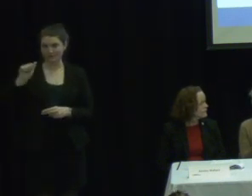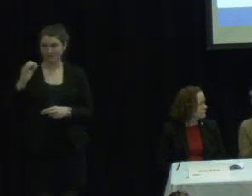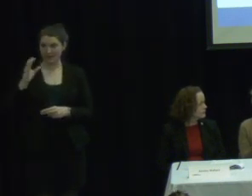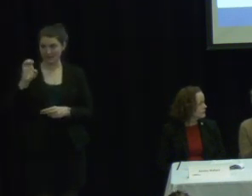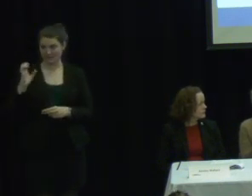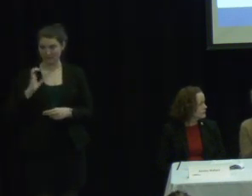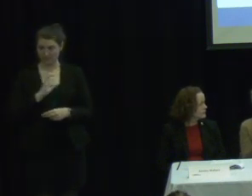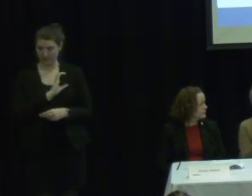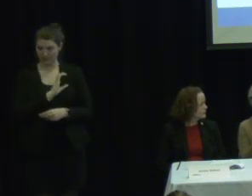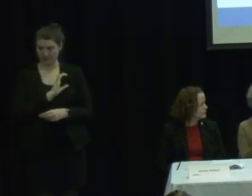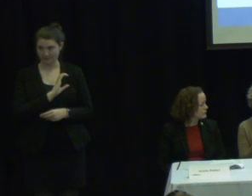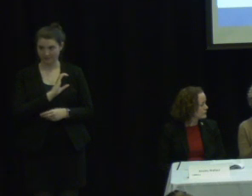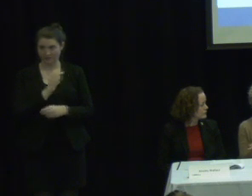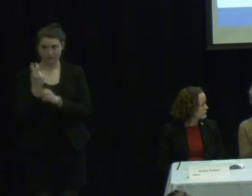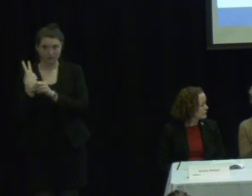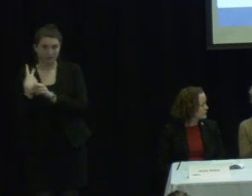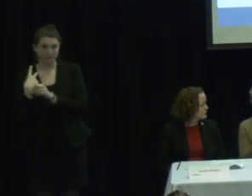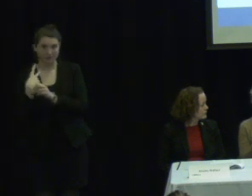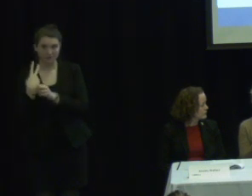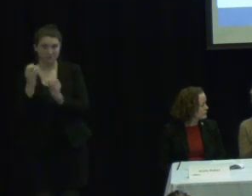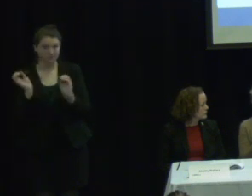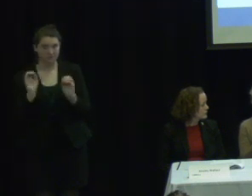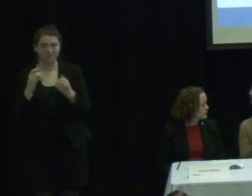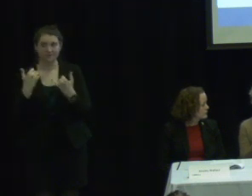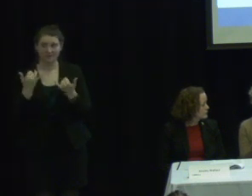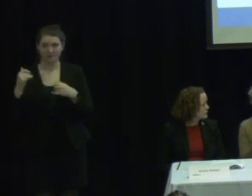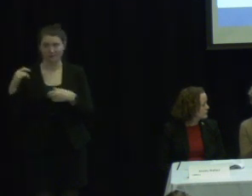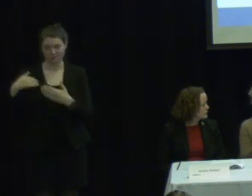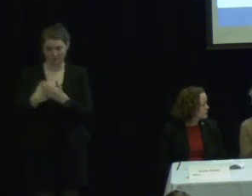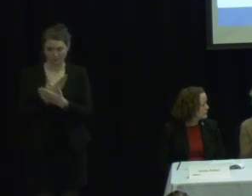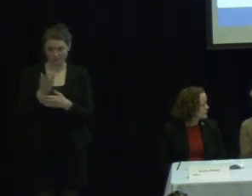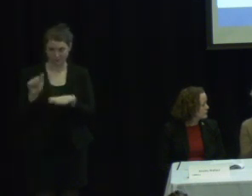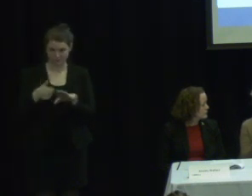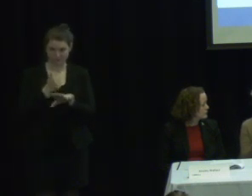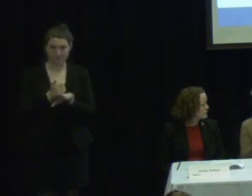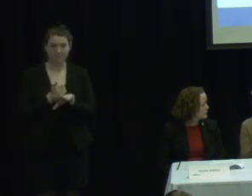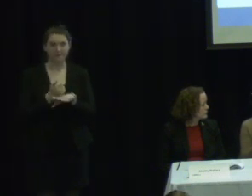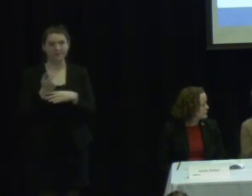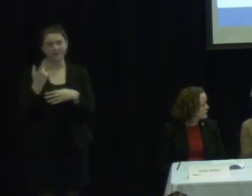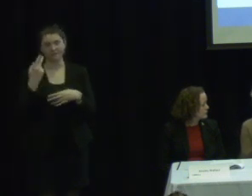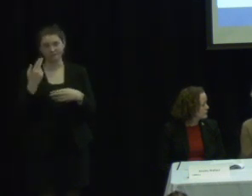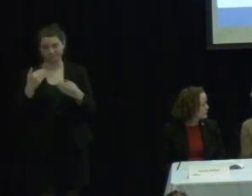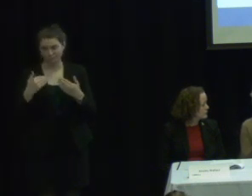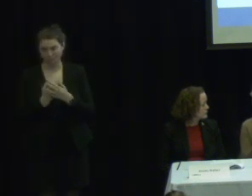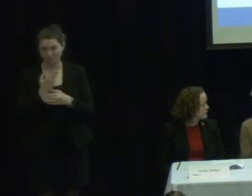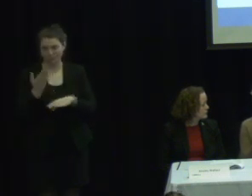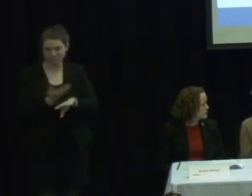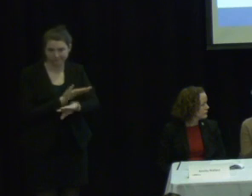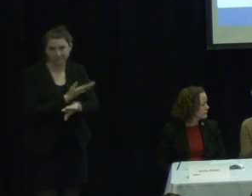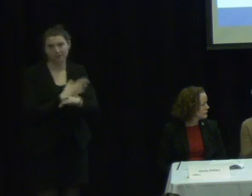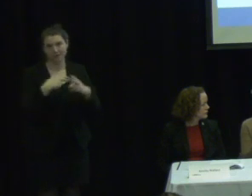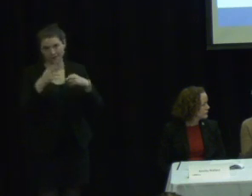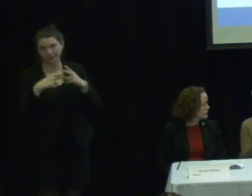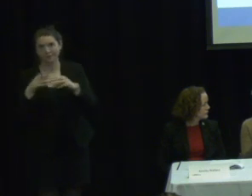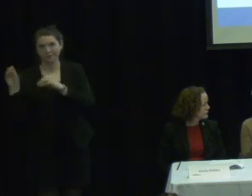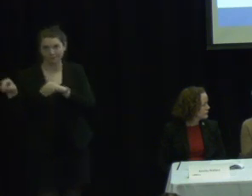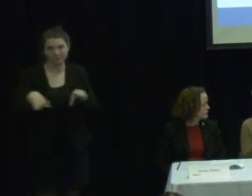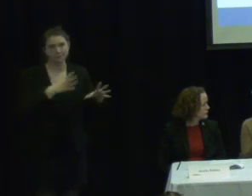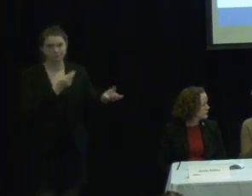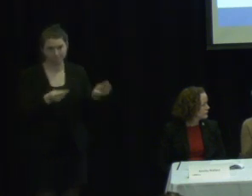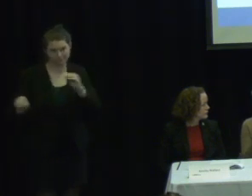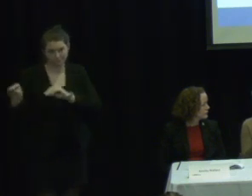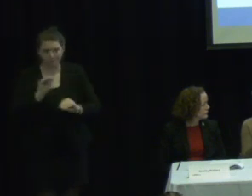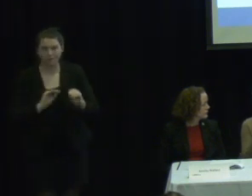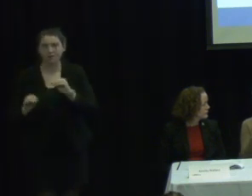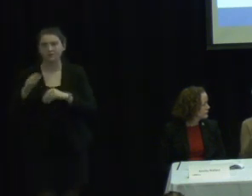2 years ago, but because of all the construction and the moves that we've made in the recent years, we decided we had to have a committee